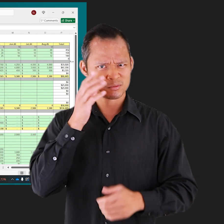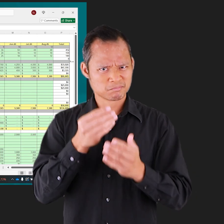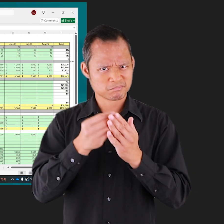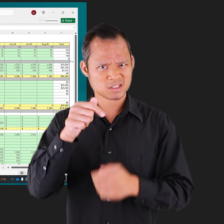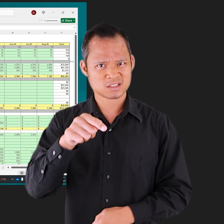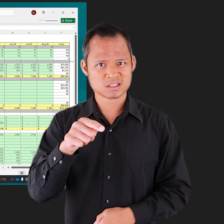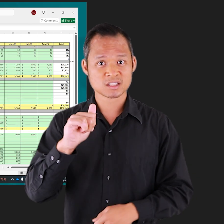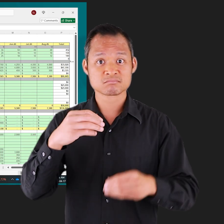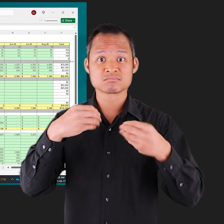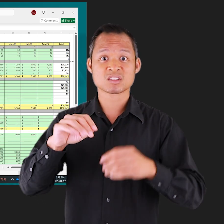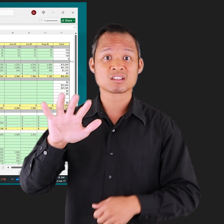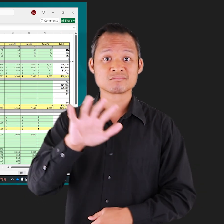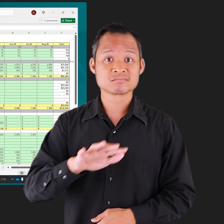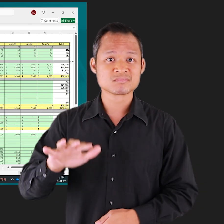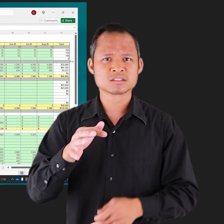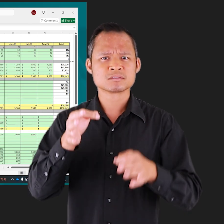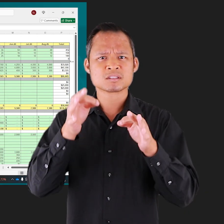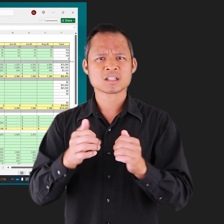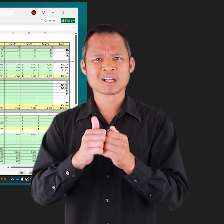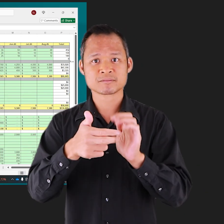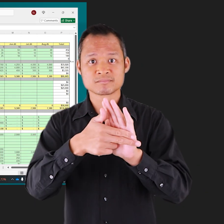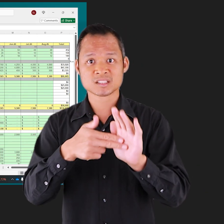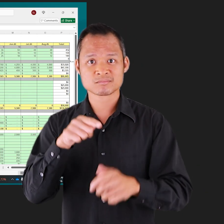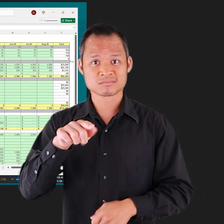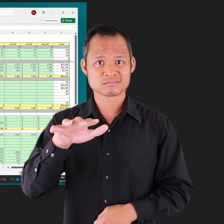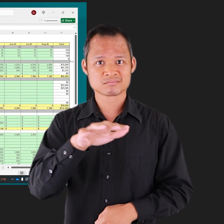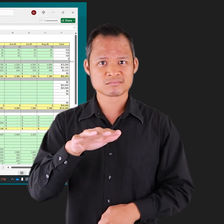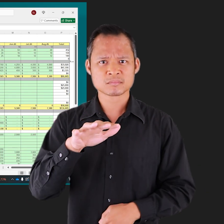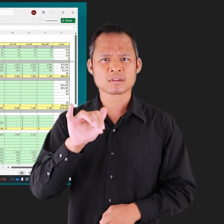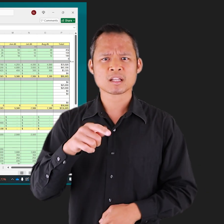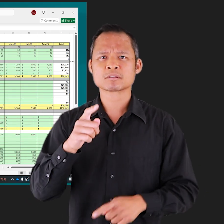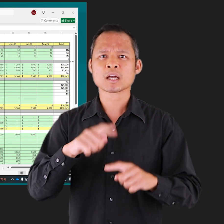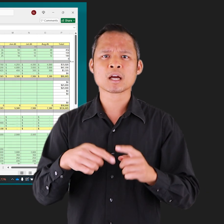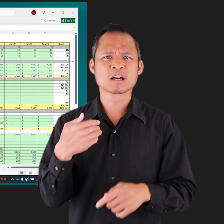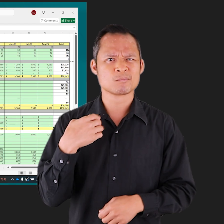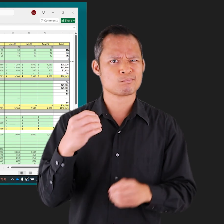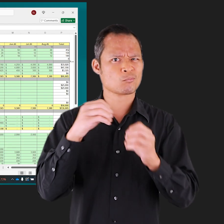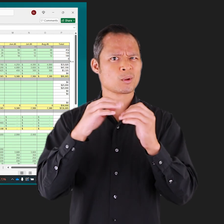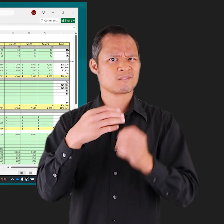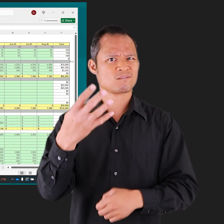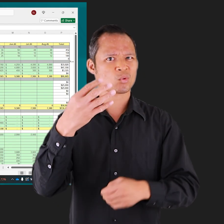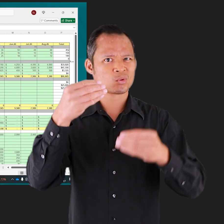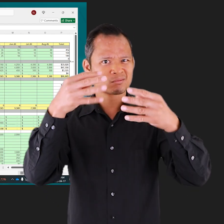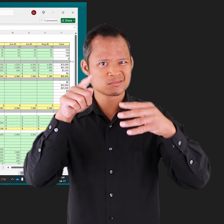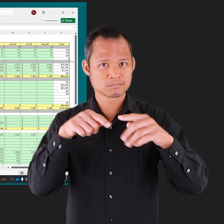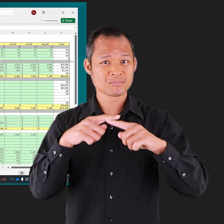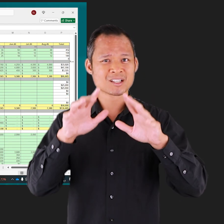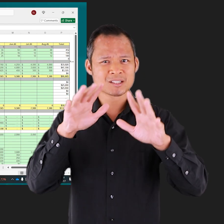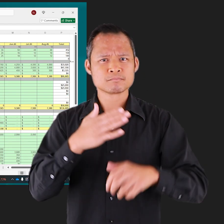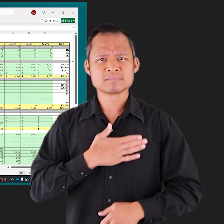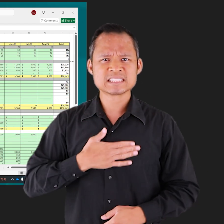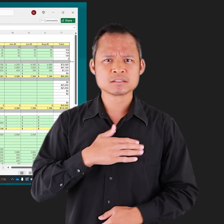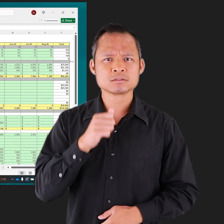it represents the number of customers who will buy. The sales assumptions are up to you to decide how you want to label them, but you cannot